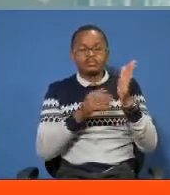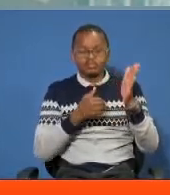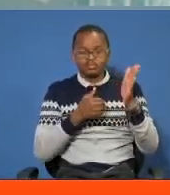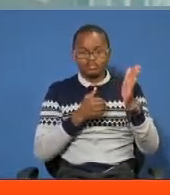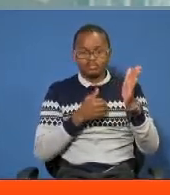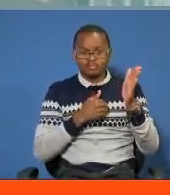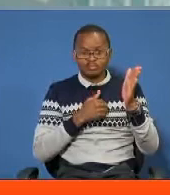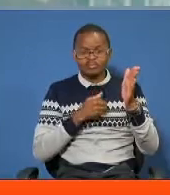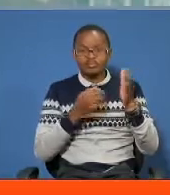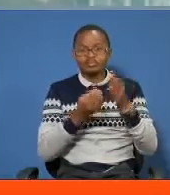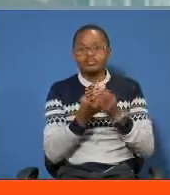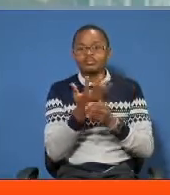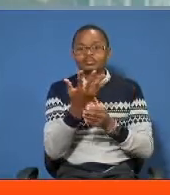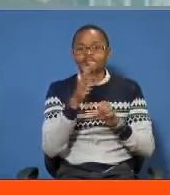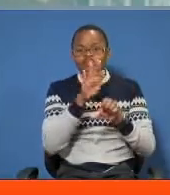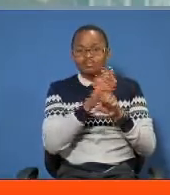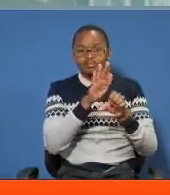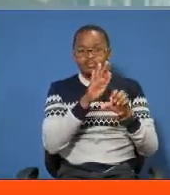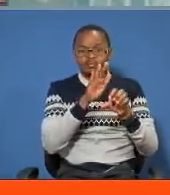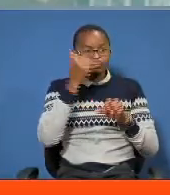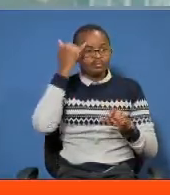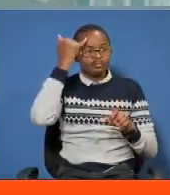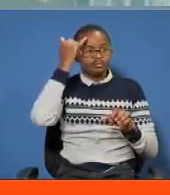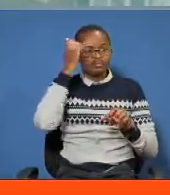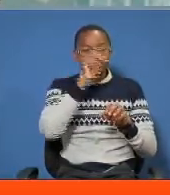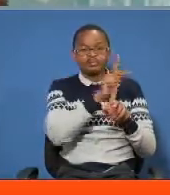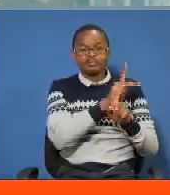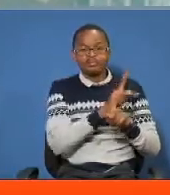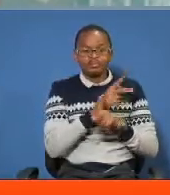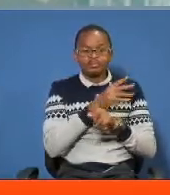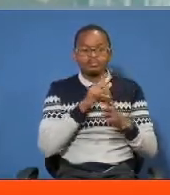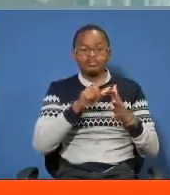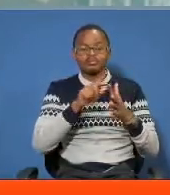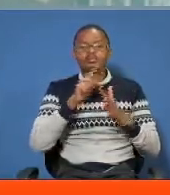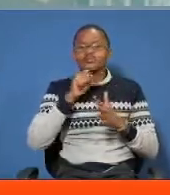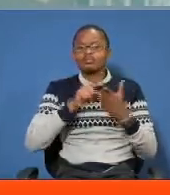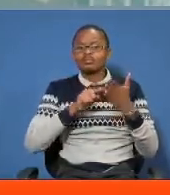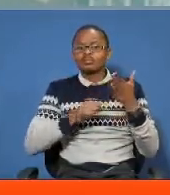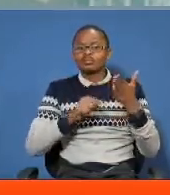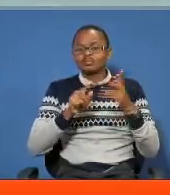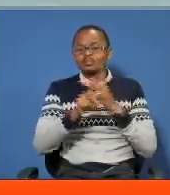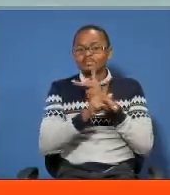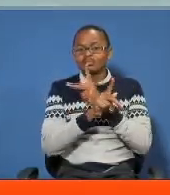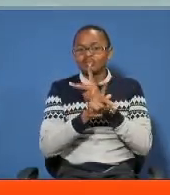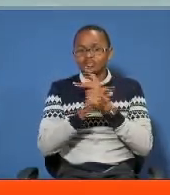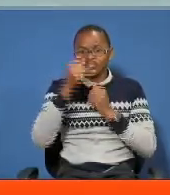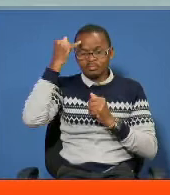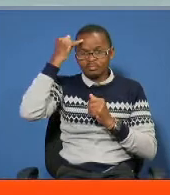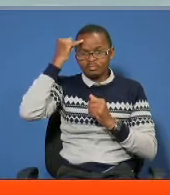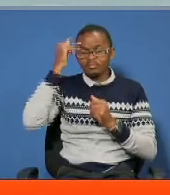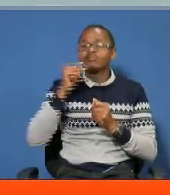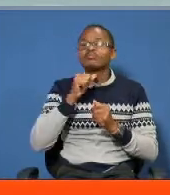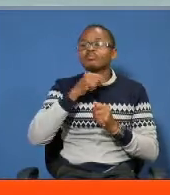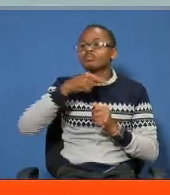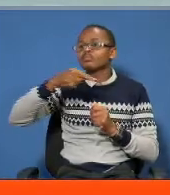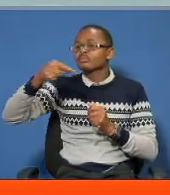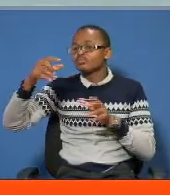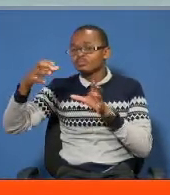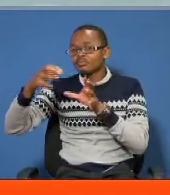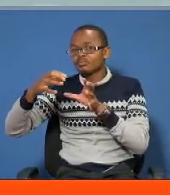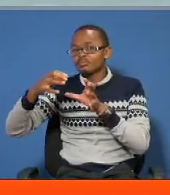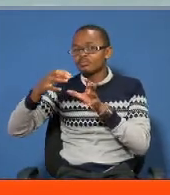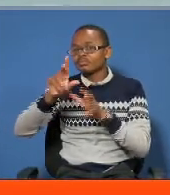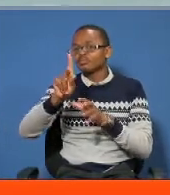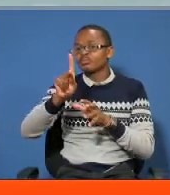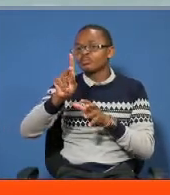curriculum, we have to try and expose students more and more to intellectual property protection. And then we tell them to protect the intellectual property, you don't need to go